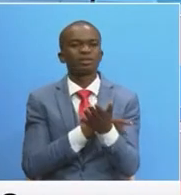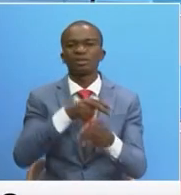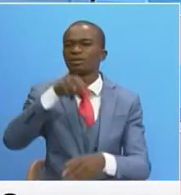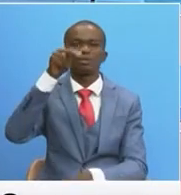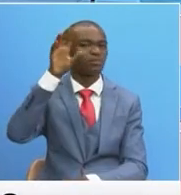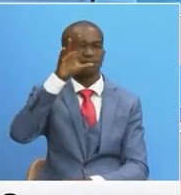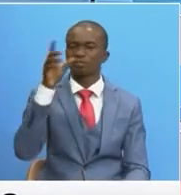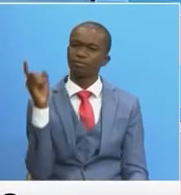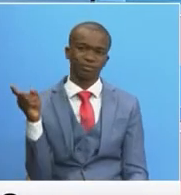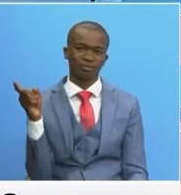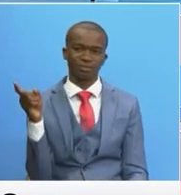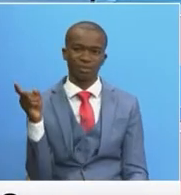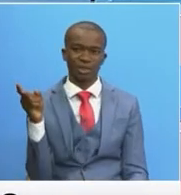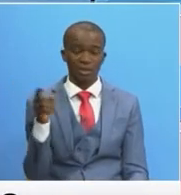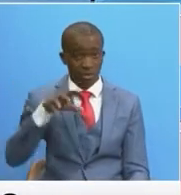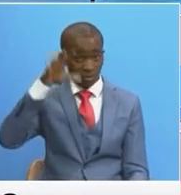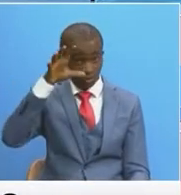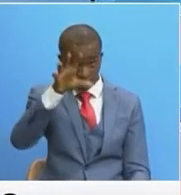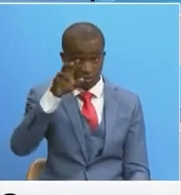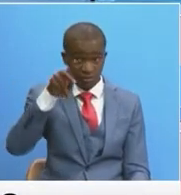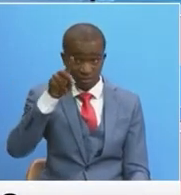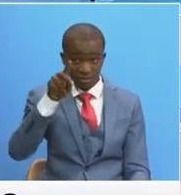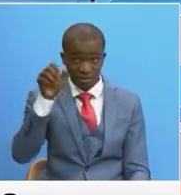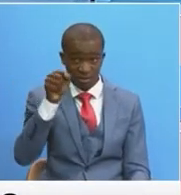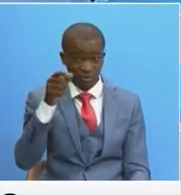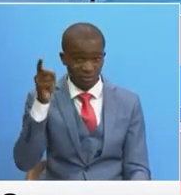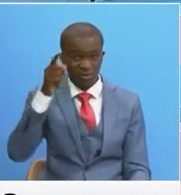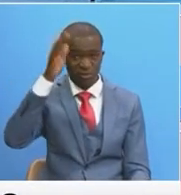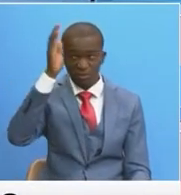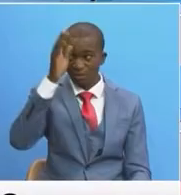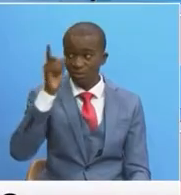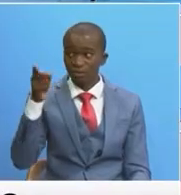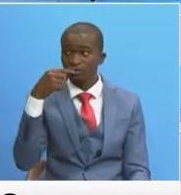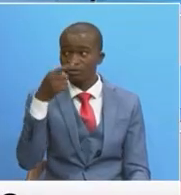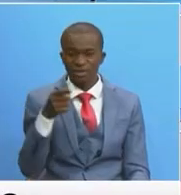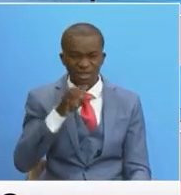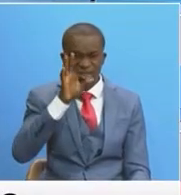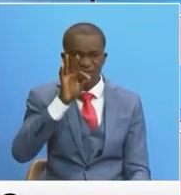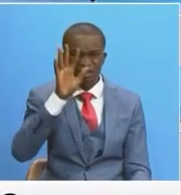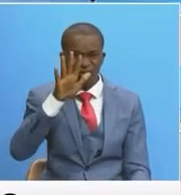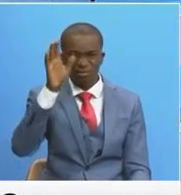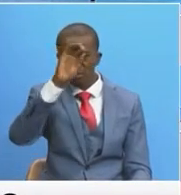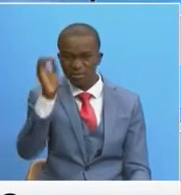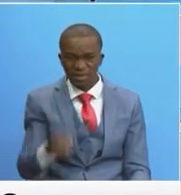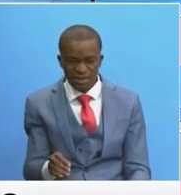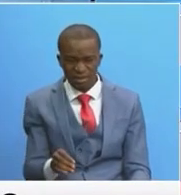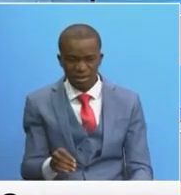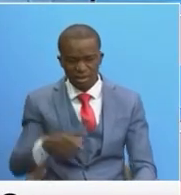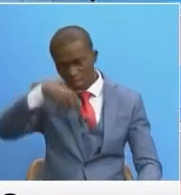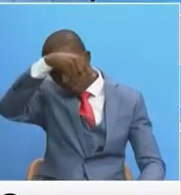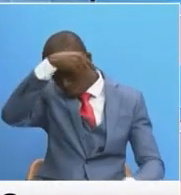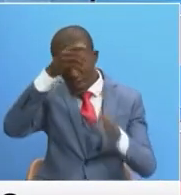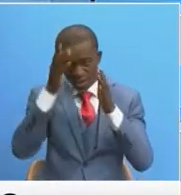Permanent Secretary Beauty Piri, who officiated at the ceremony, disclosed that 95% of graduates